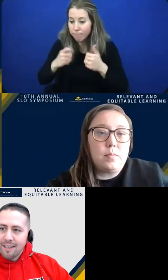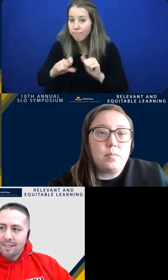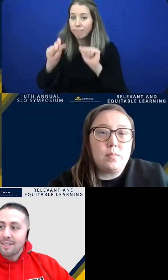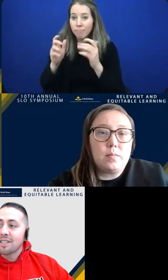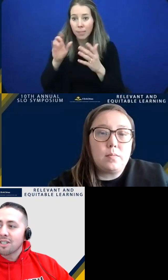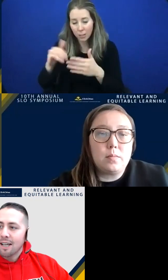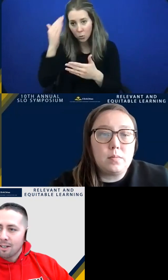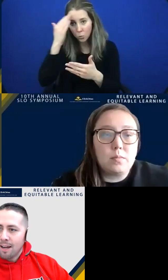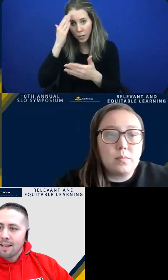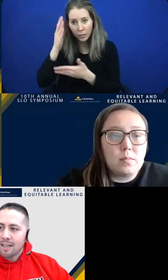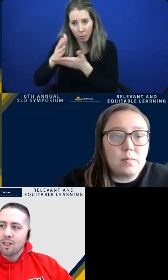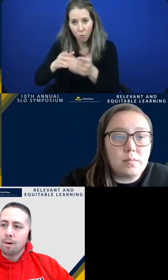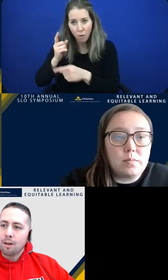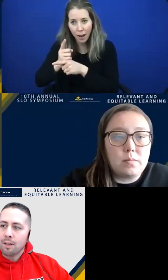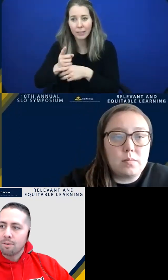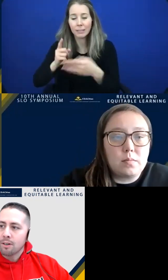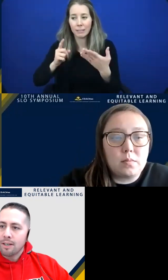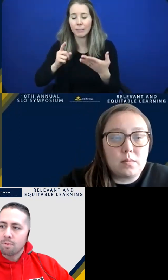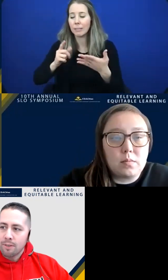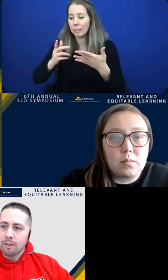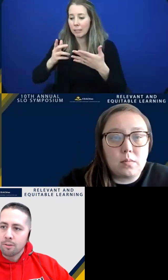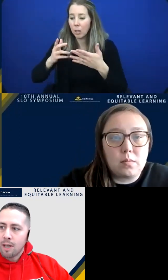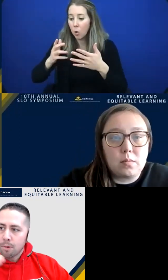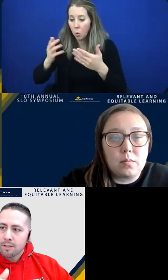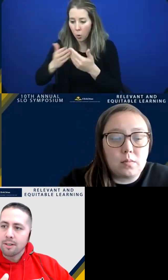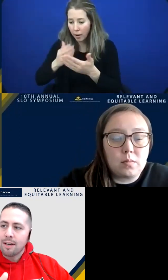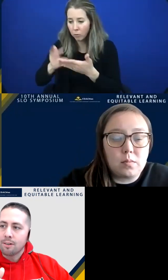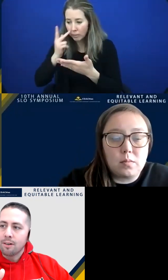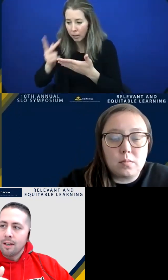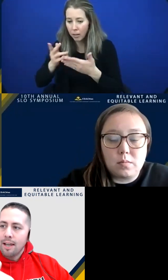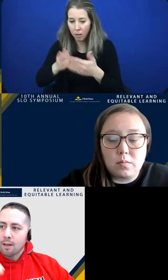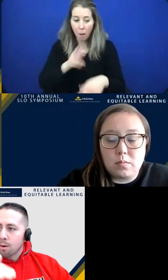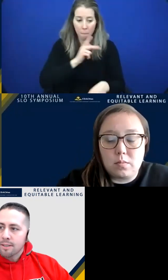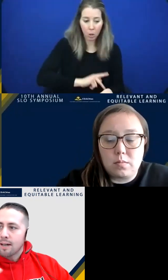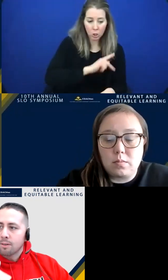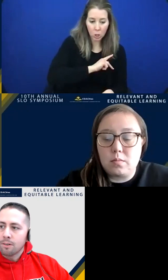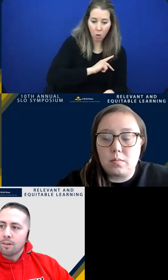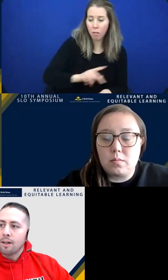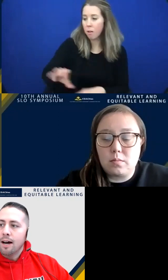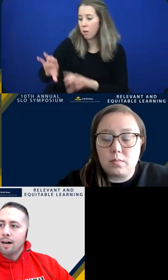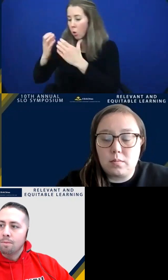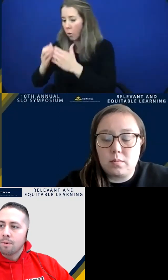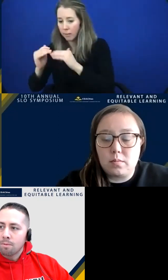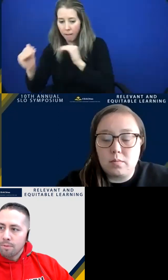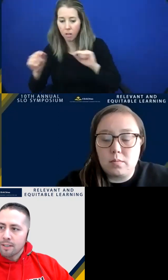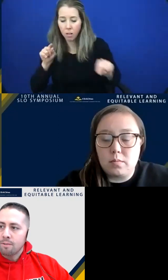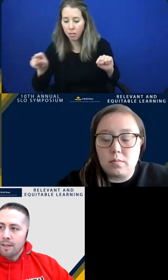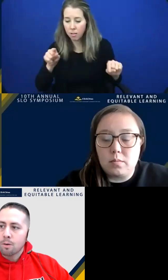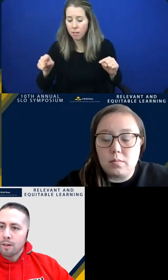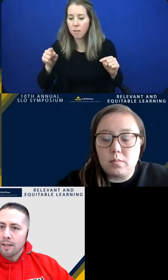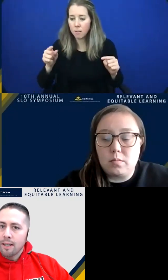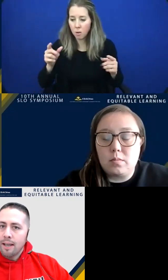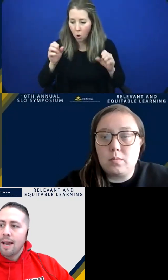right? The intentionality, right? Acting upon whatever is revealed through that personal level and course level